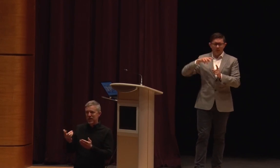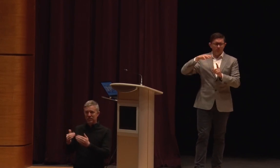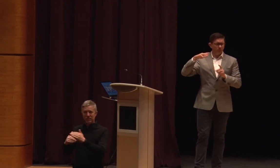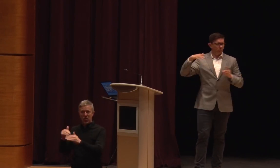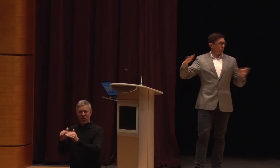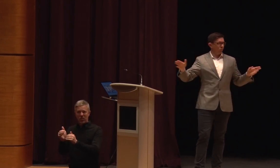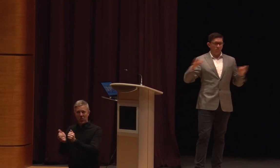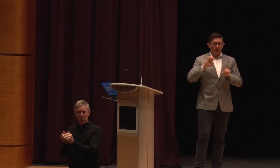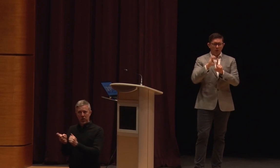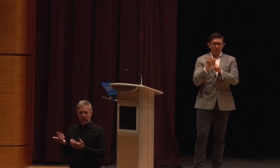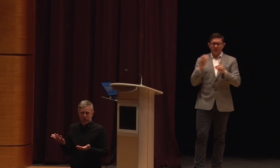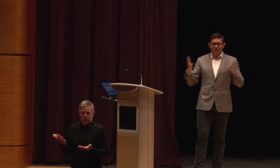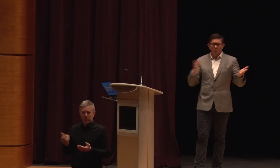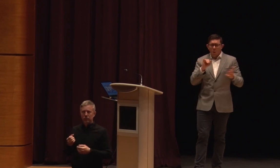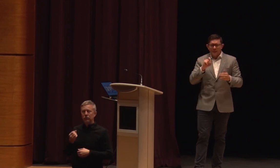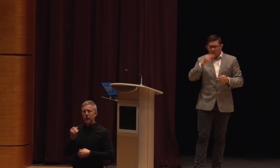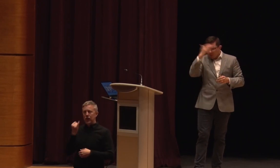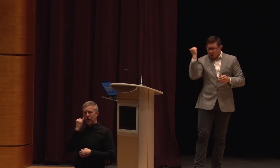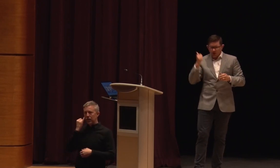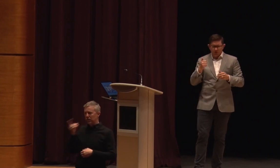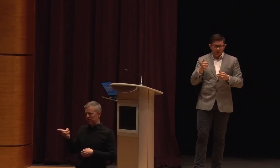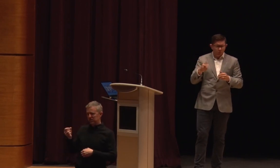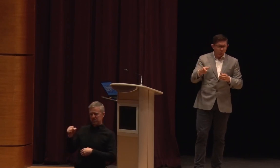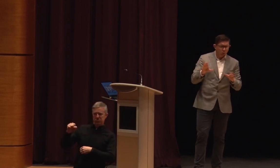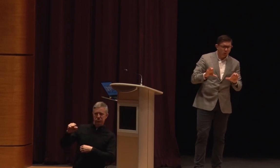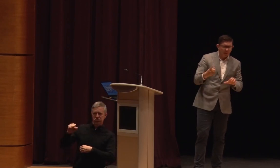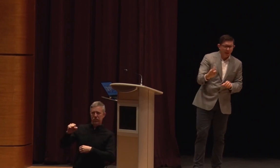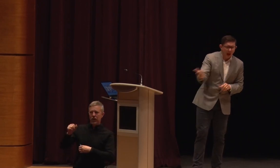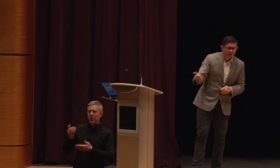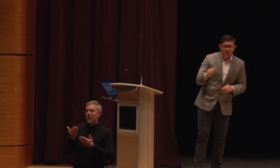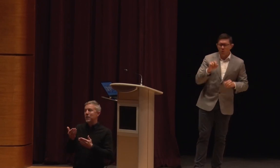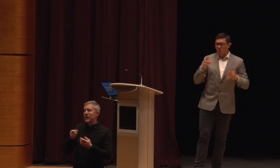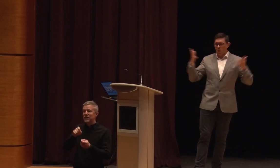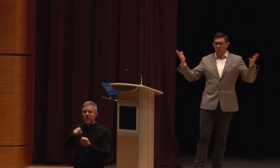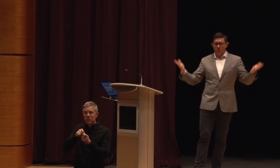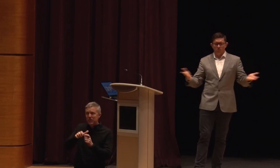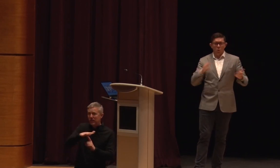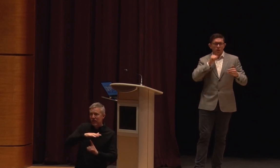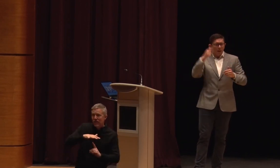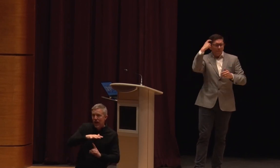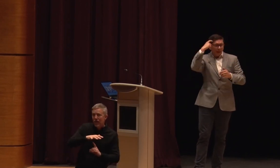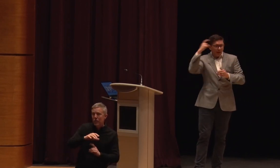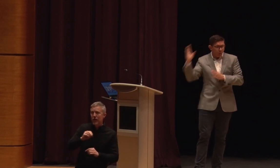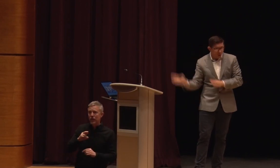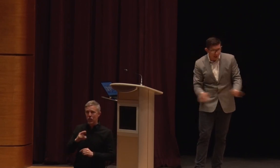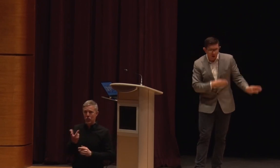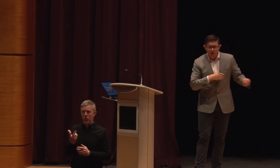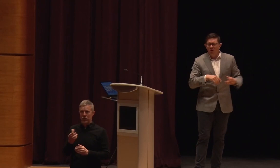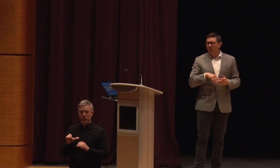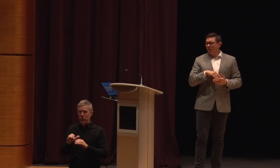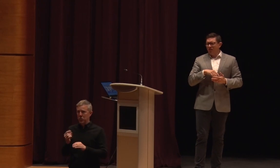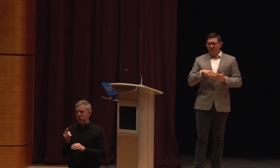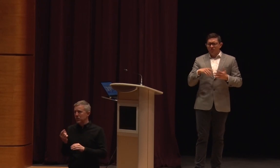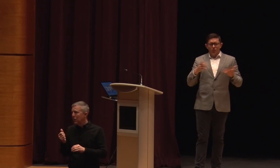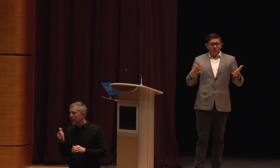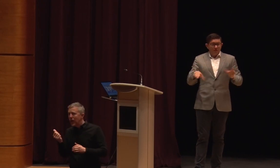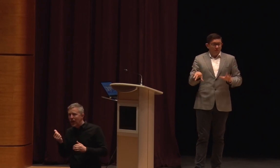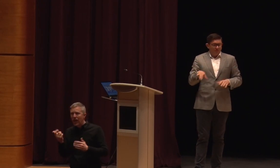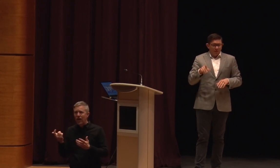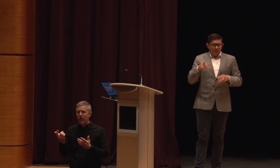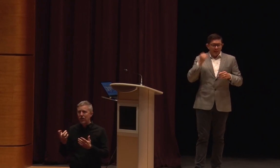asked in a specific environment? Or is it because you were doing something else? You know, they weren't